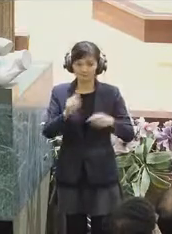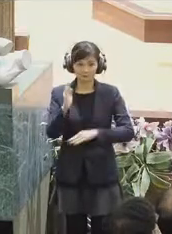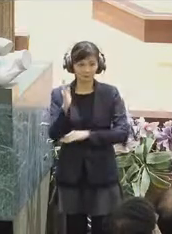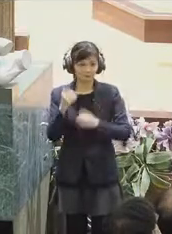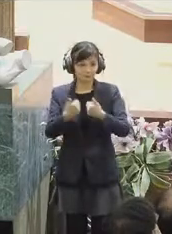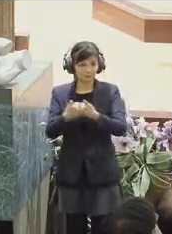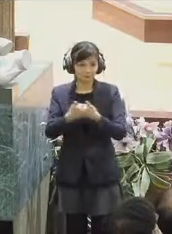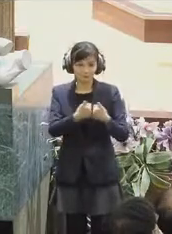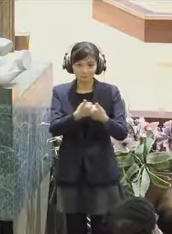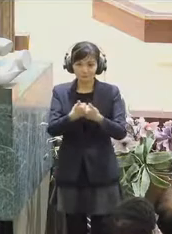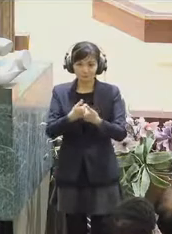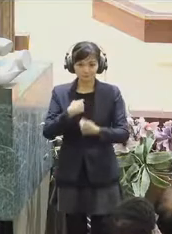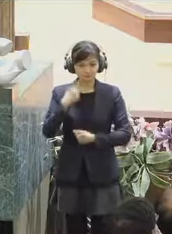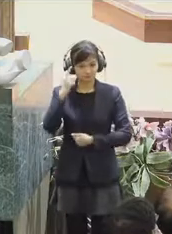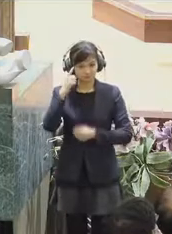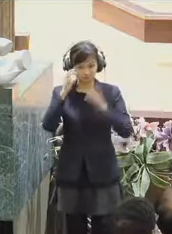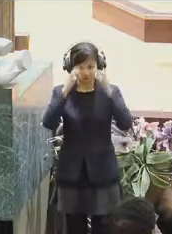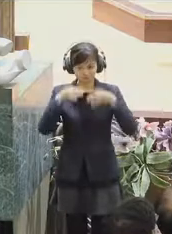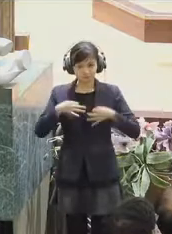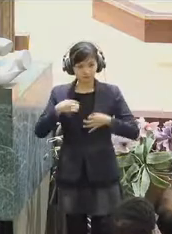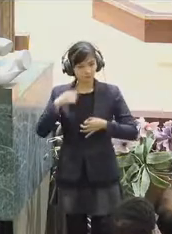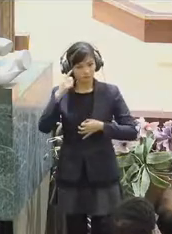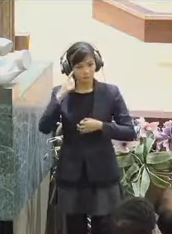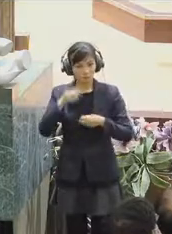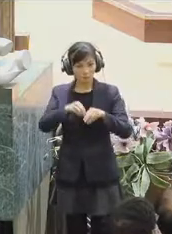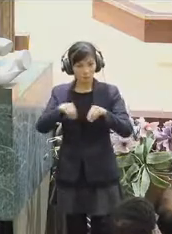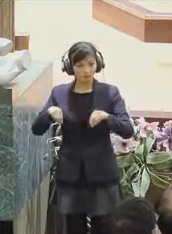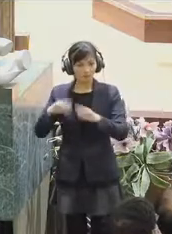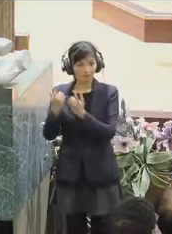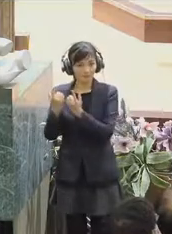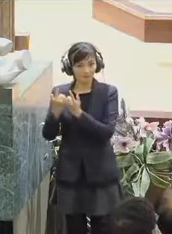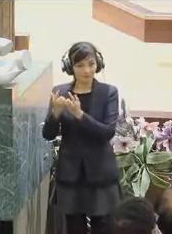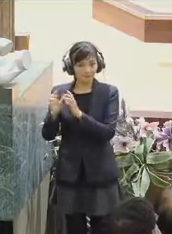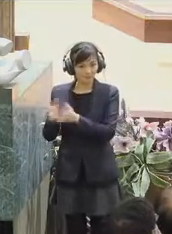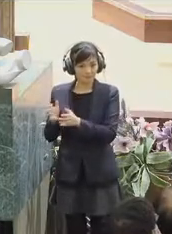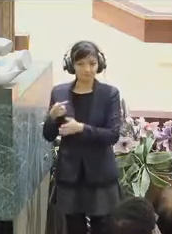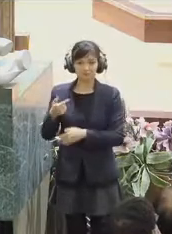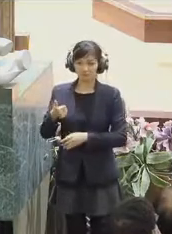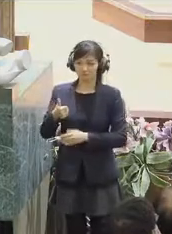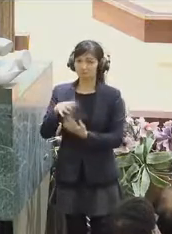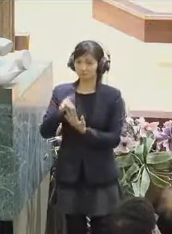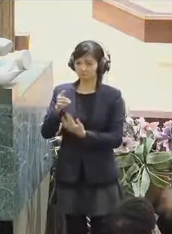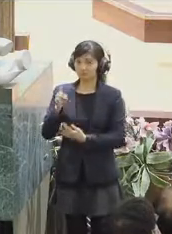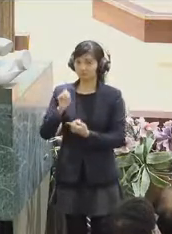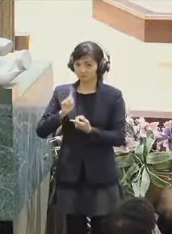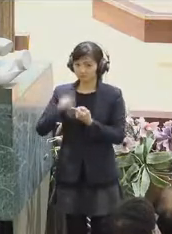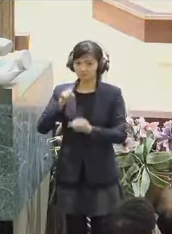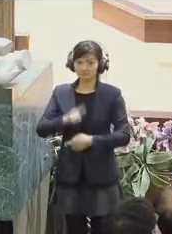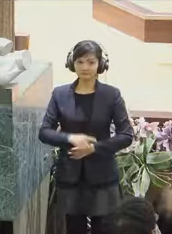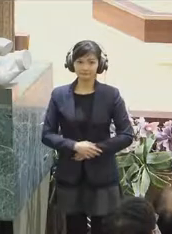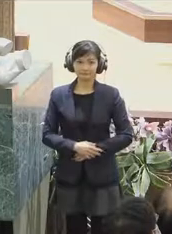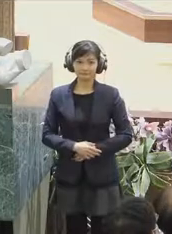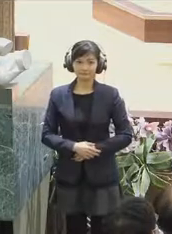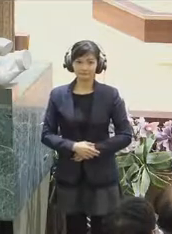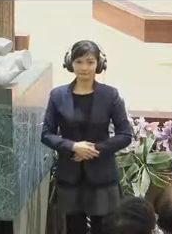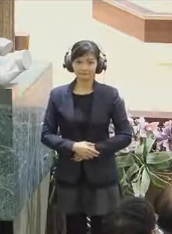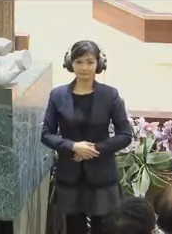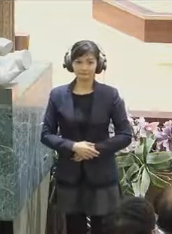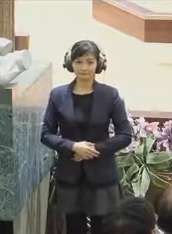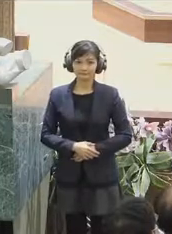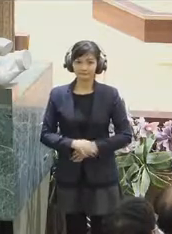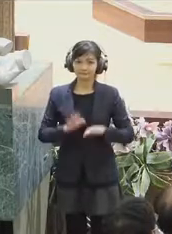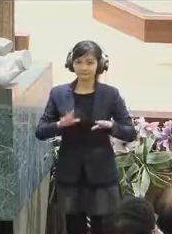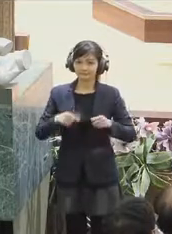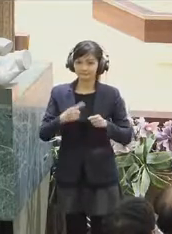our hub. This year's GovZero Summit has been a cornucopia of projects, ideas,